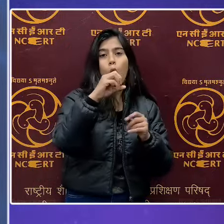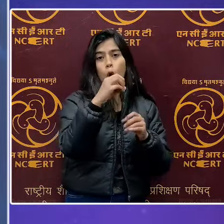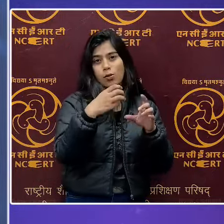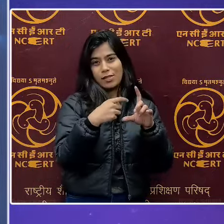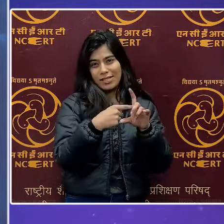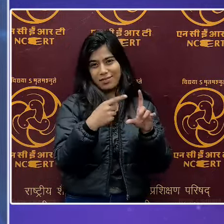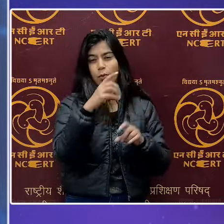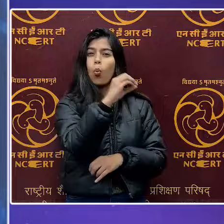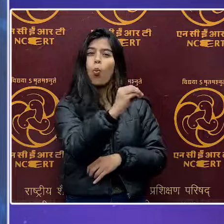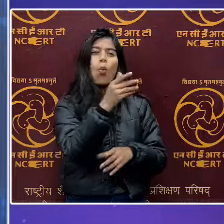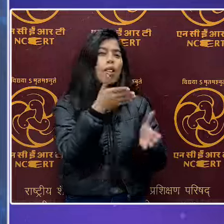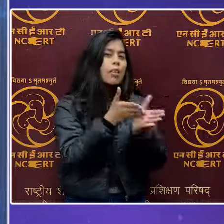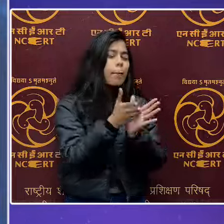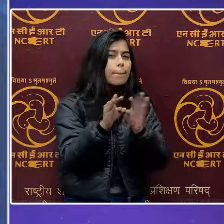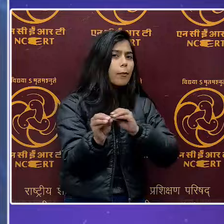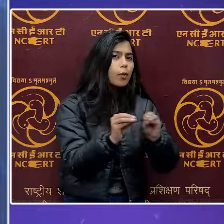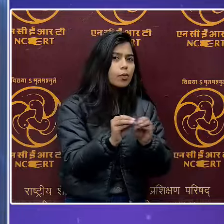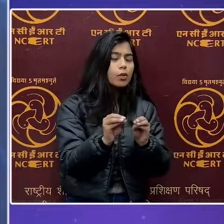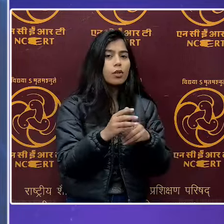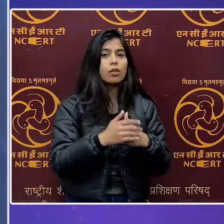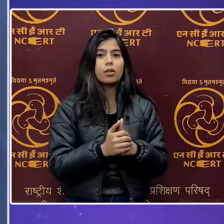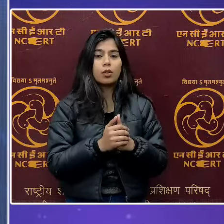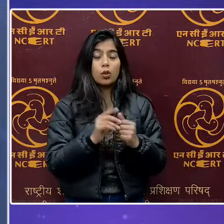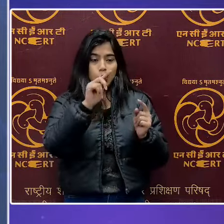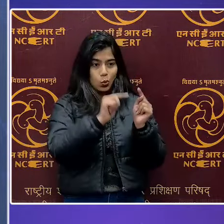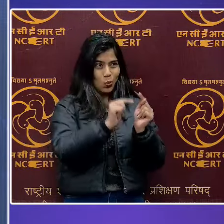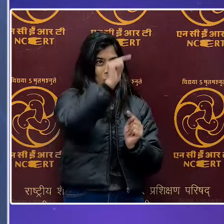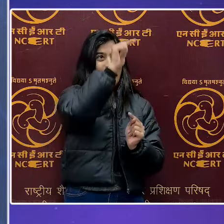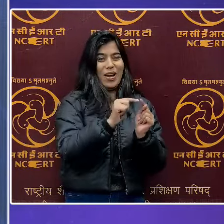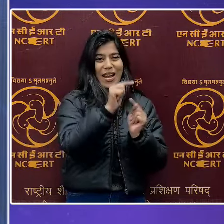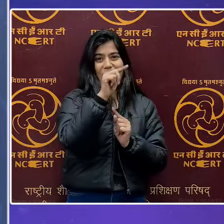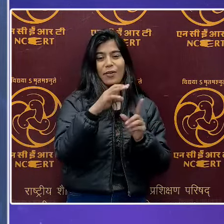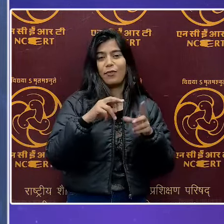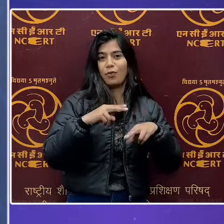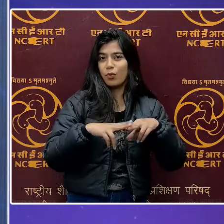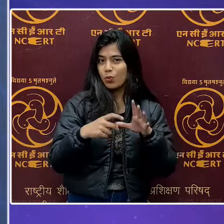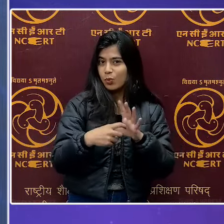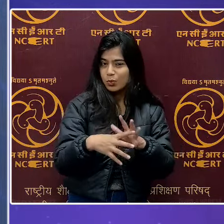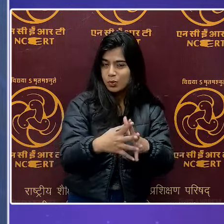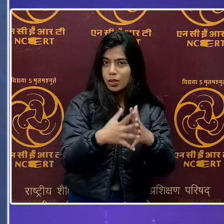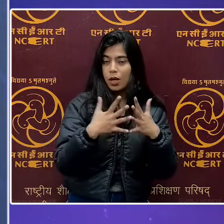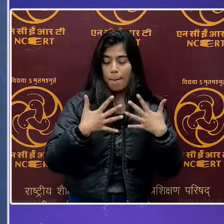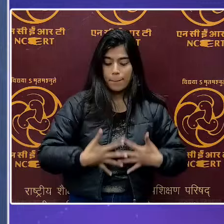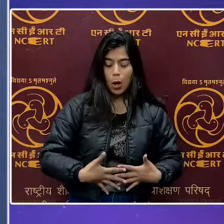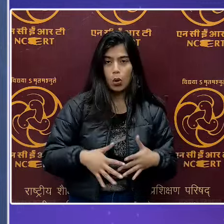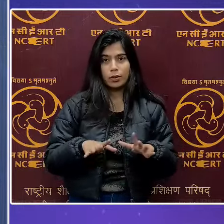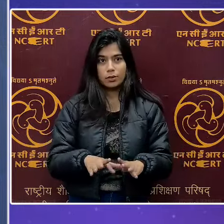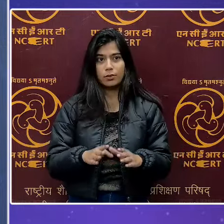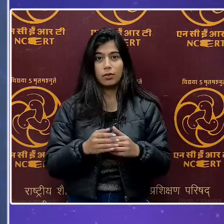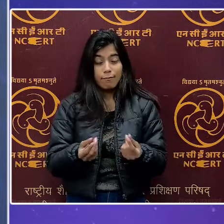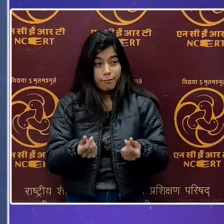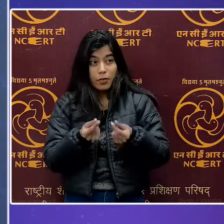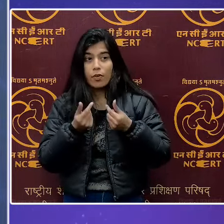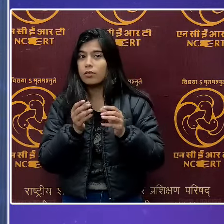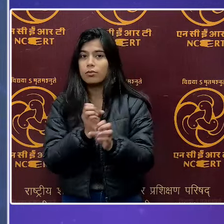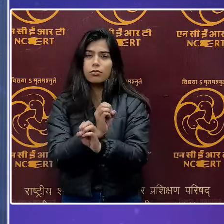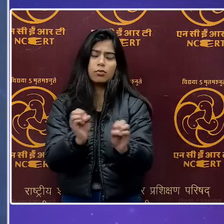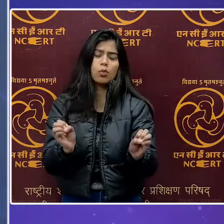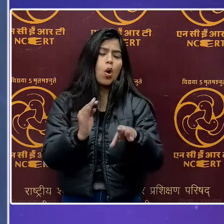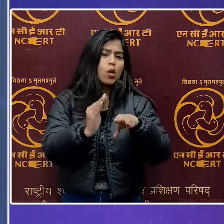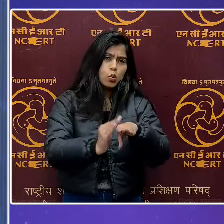represent the same type of motion, that is to and fro motion. Oscillation is used when the body does not oscillate very fast.